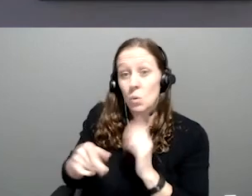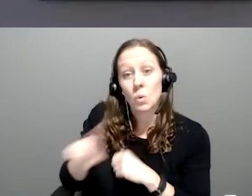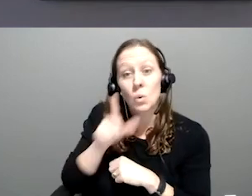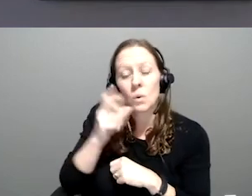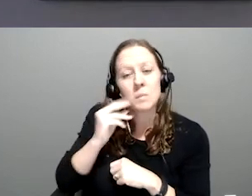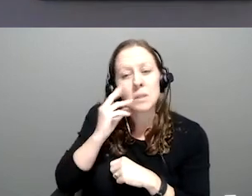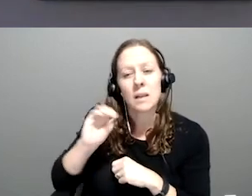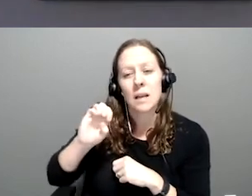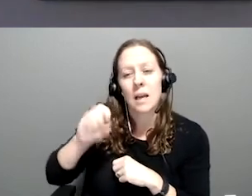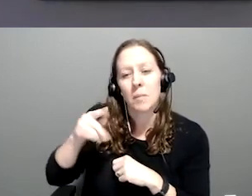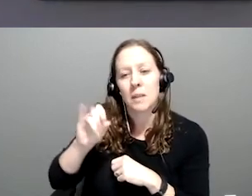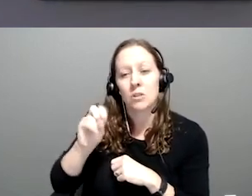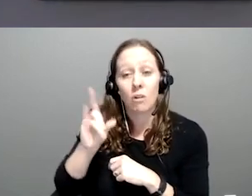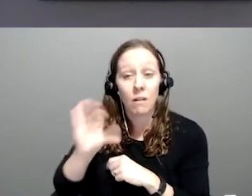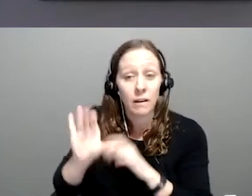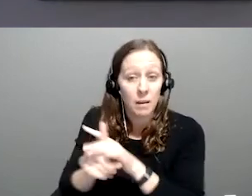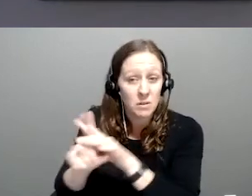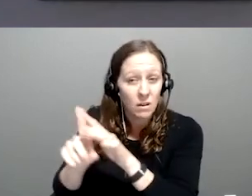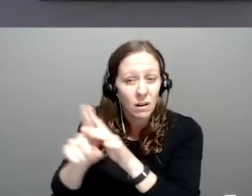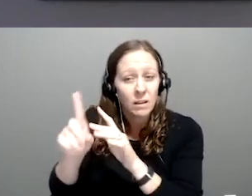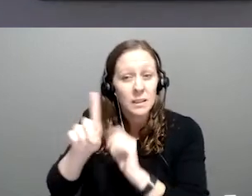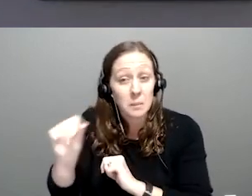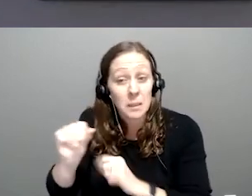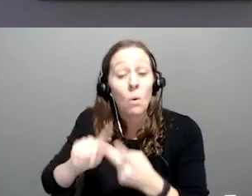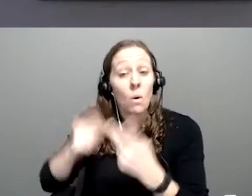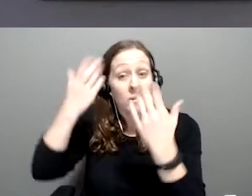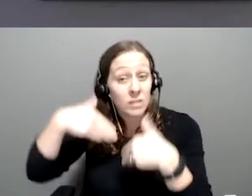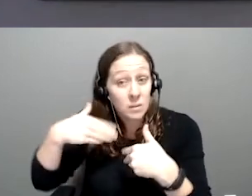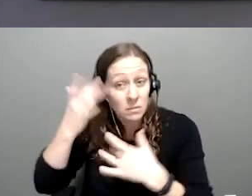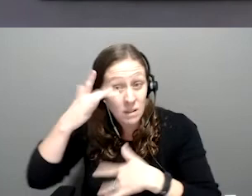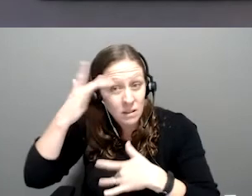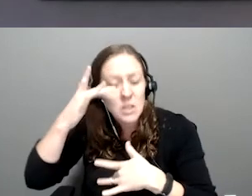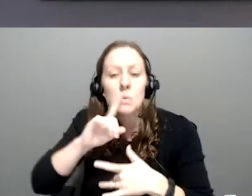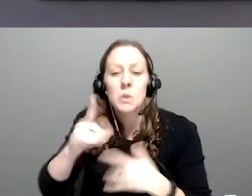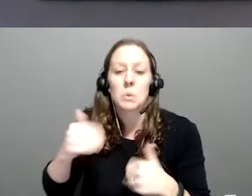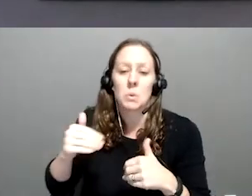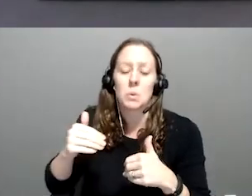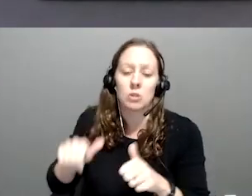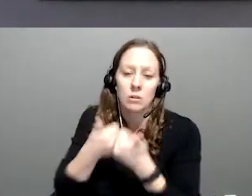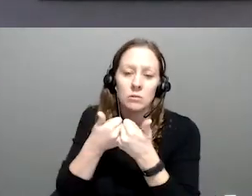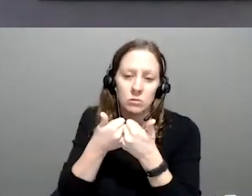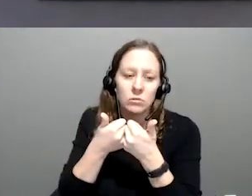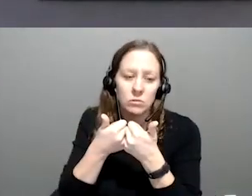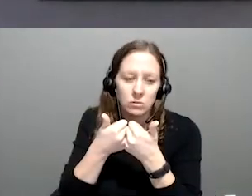and invisible illnesses. And it provides